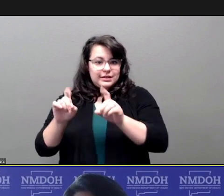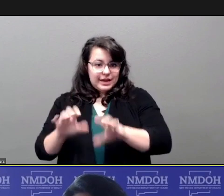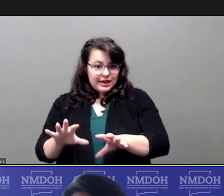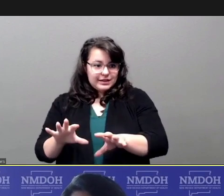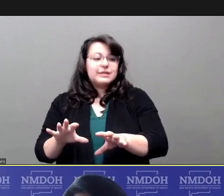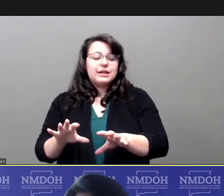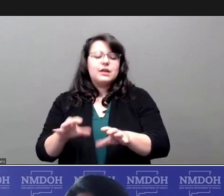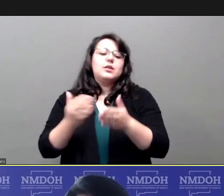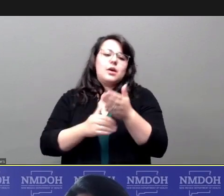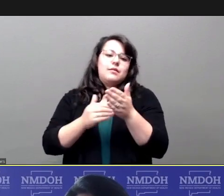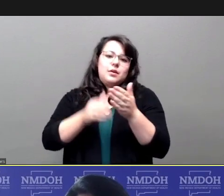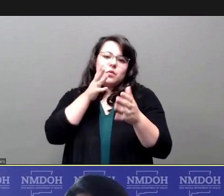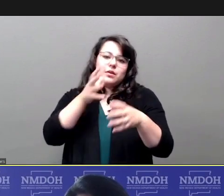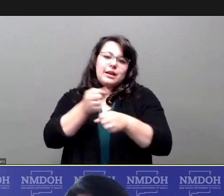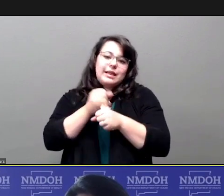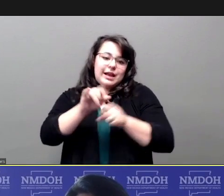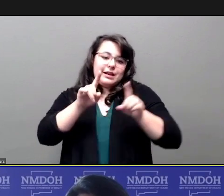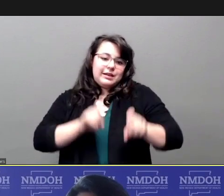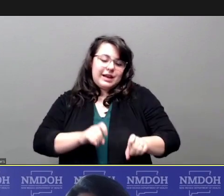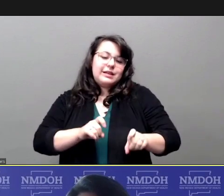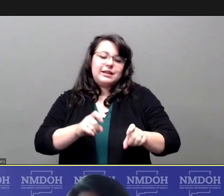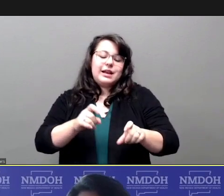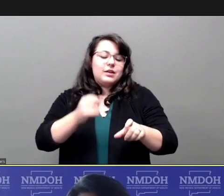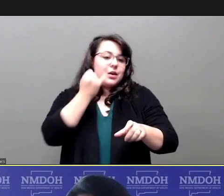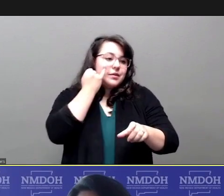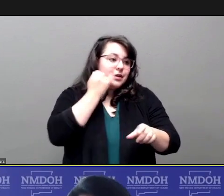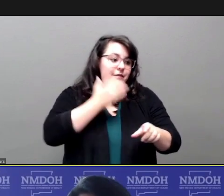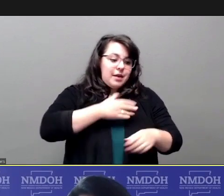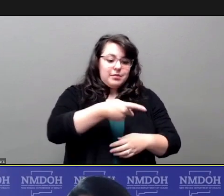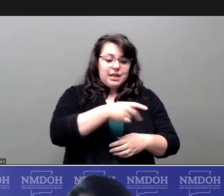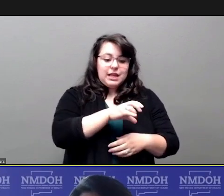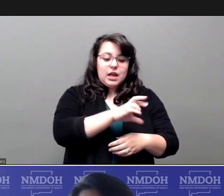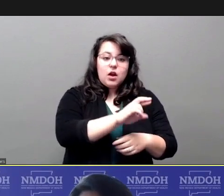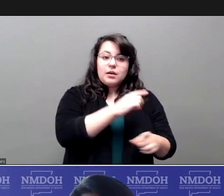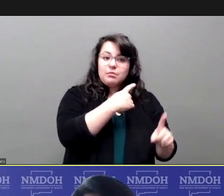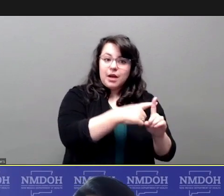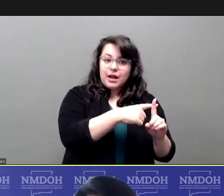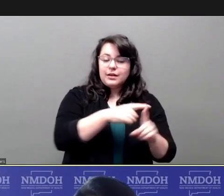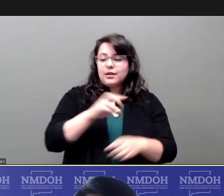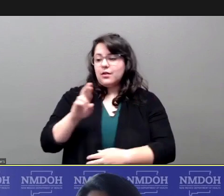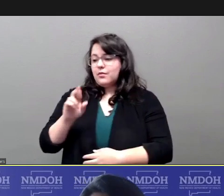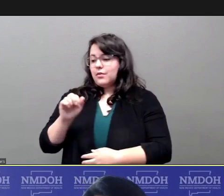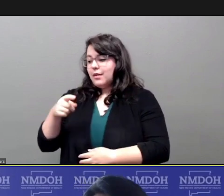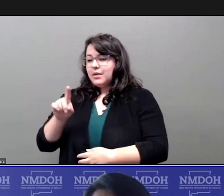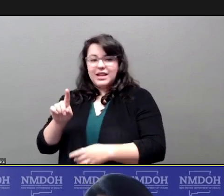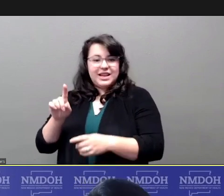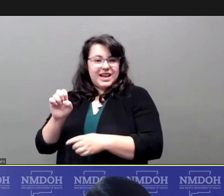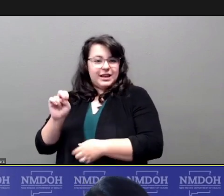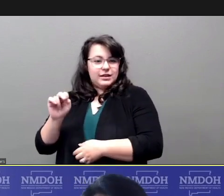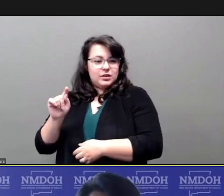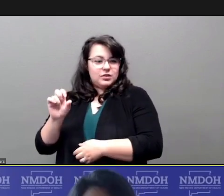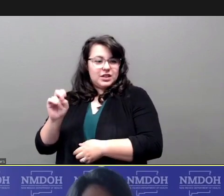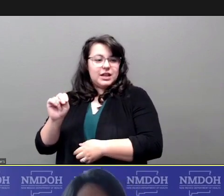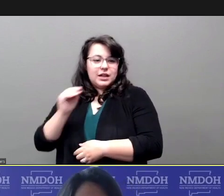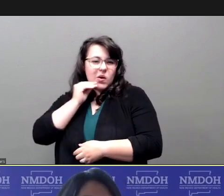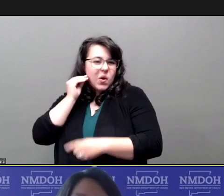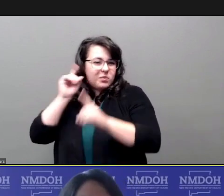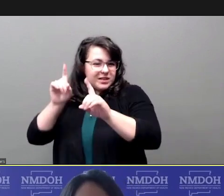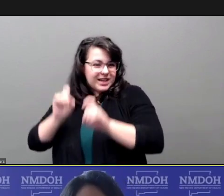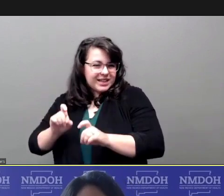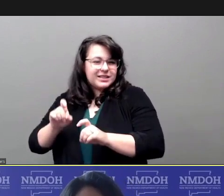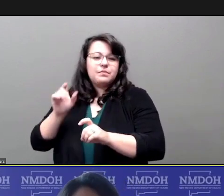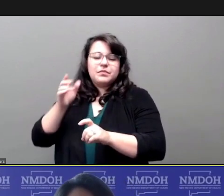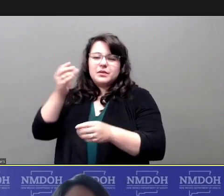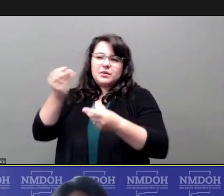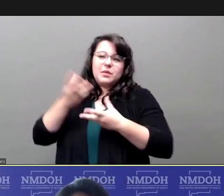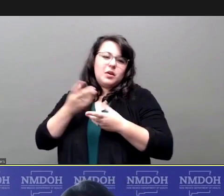test, even though my my PCR is positive, the rapid antigen told me right away. So I actually got treated earlier than I would have if I'd waited